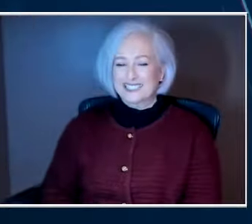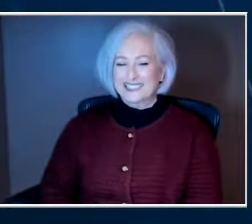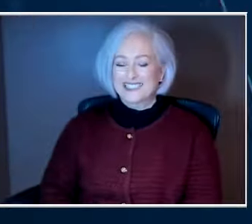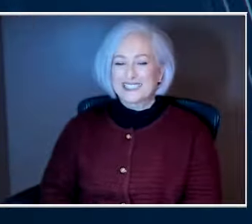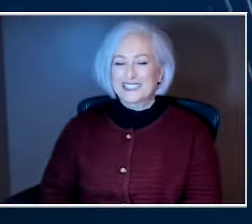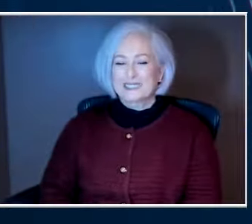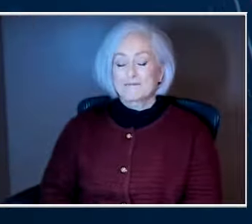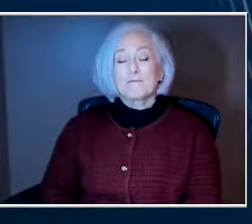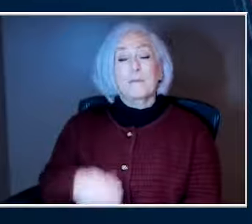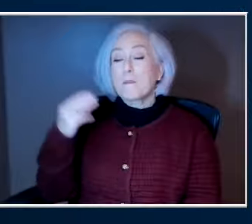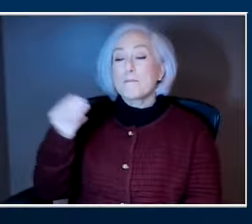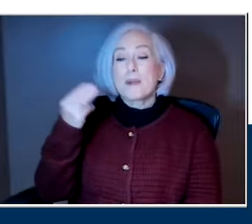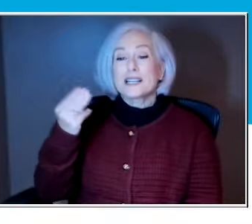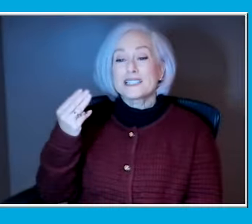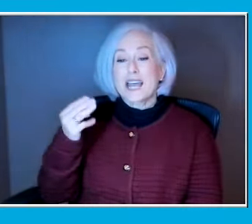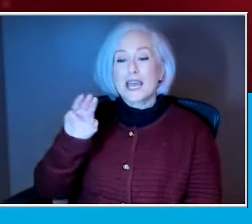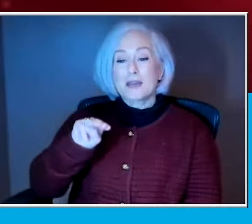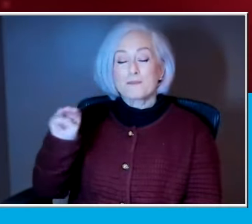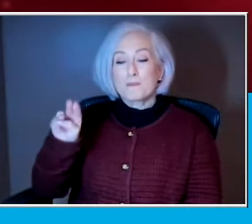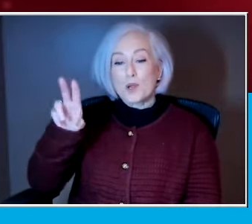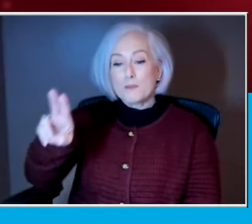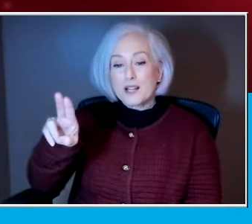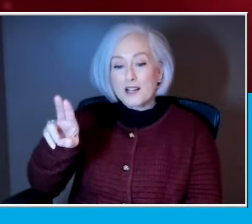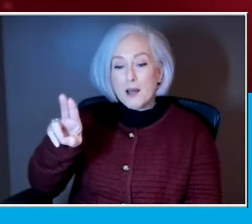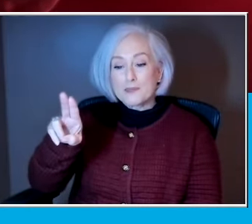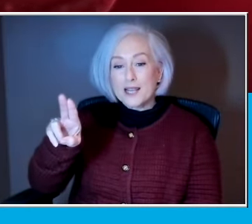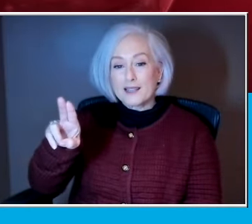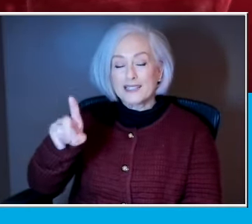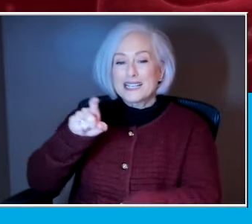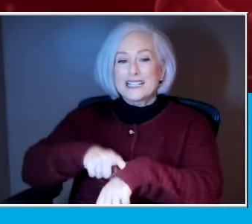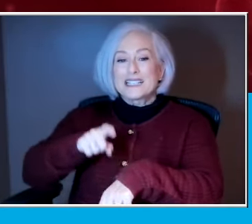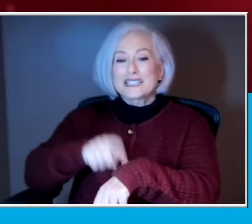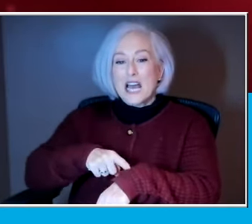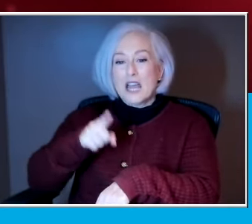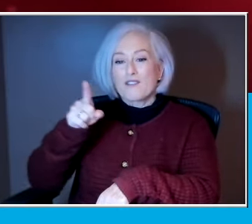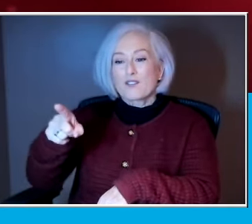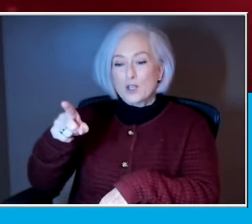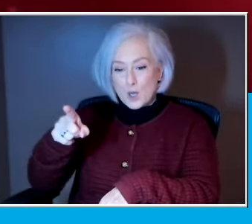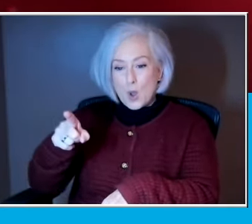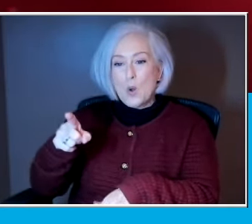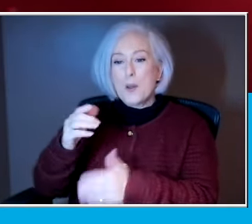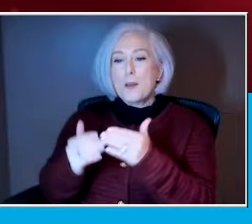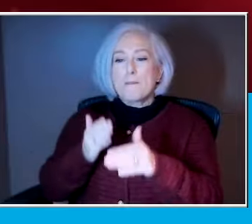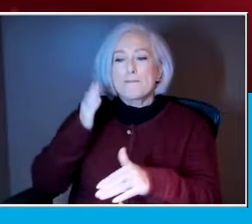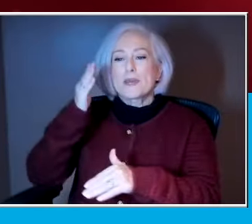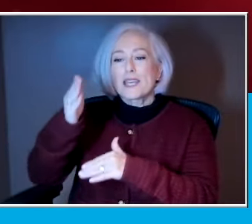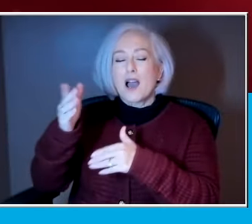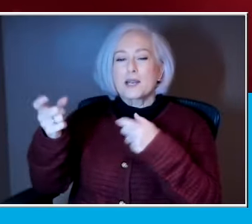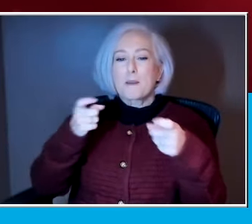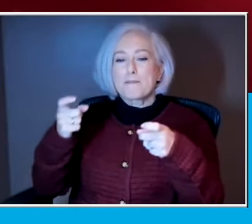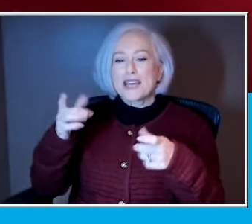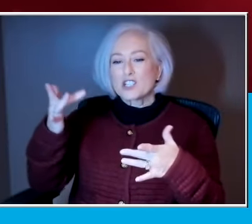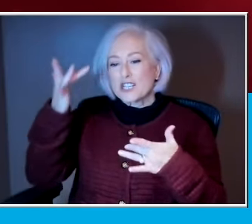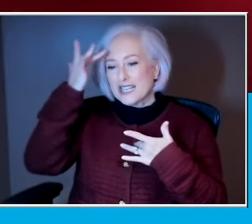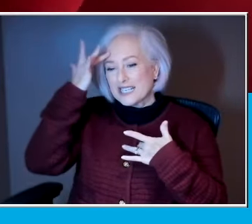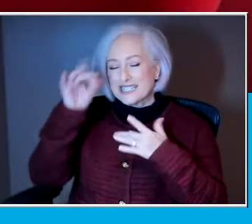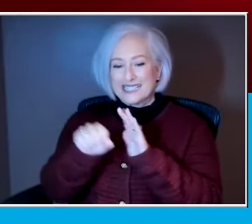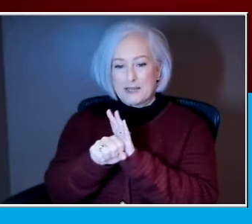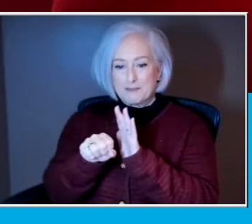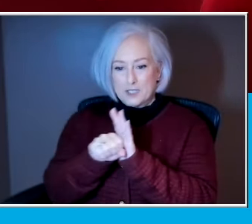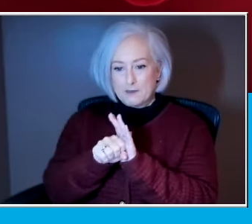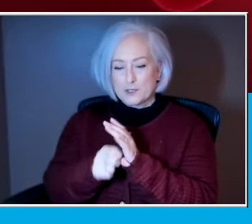Coming up Monday on the Morning Medical Update. It's time to go beyond just managing symptoms. Two breakthrough treatments are